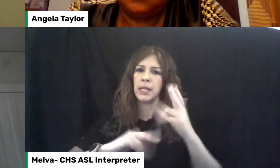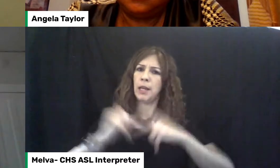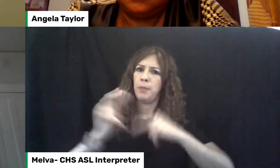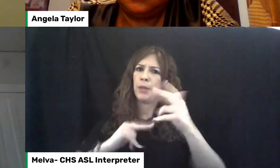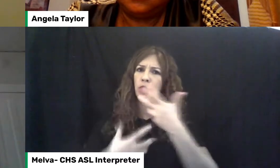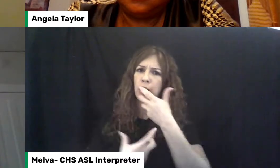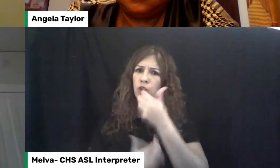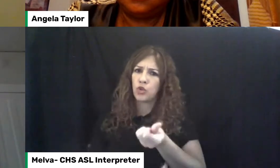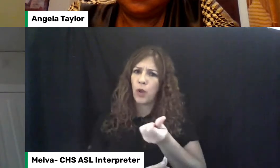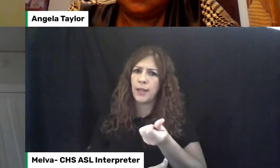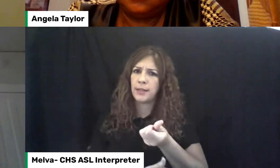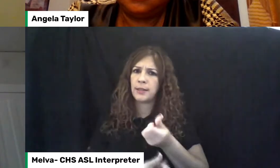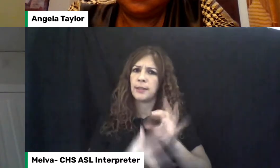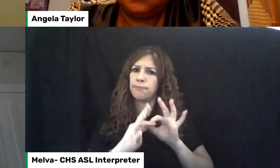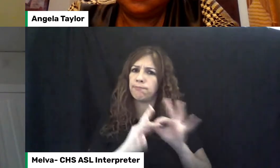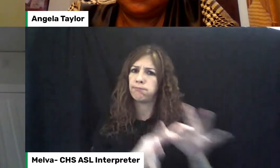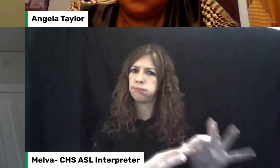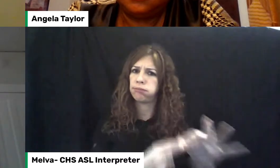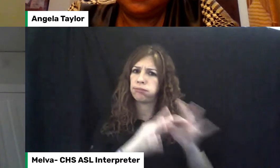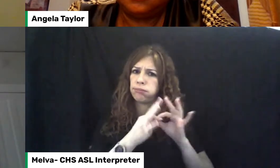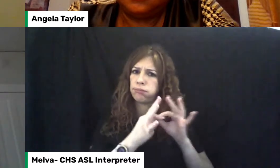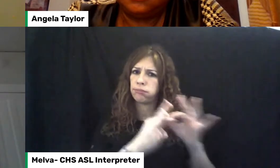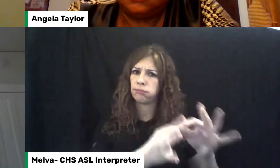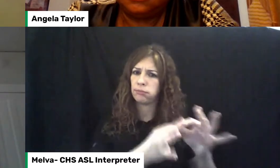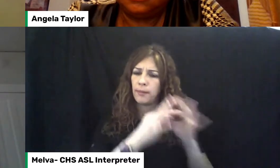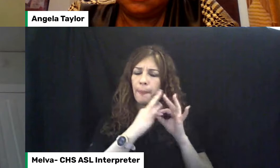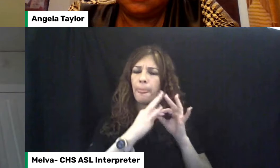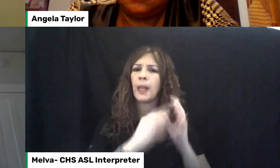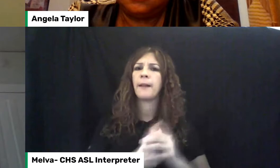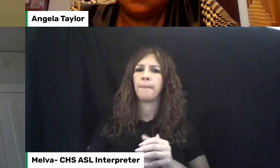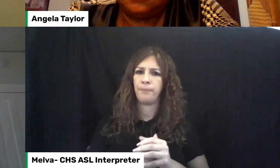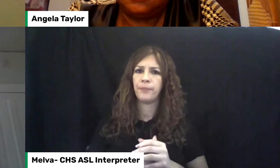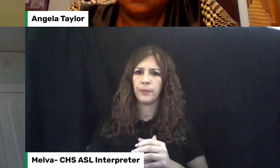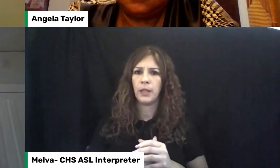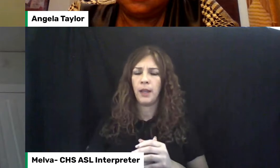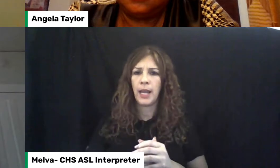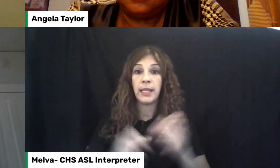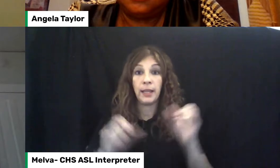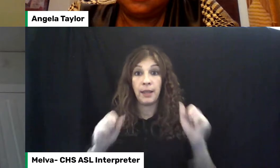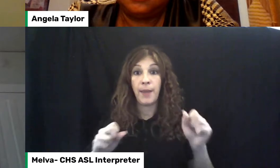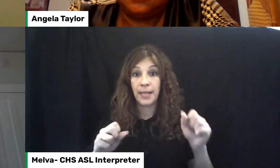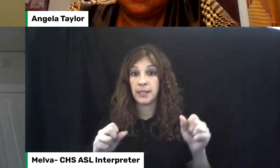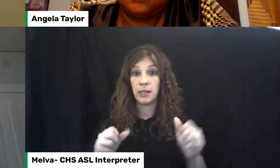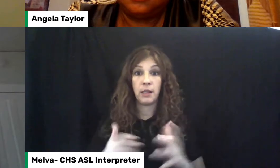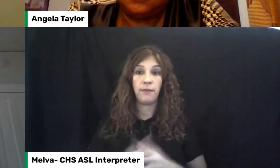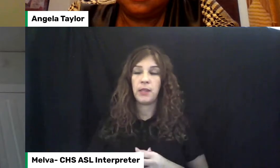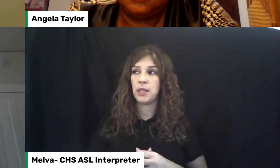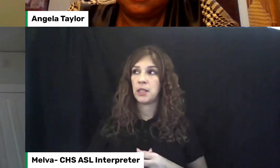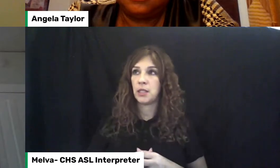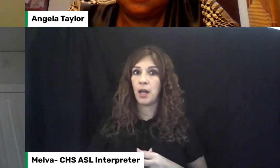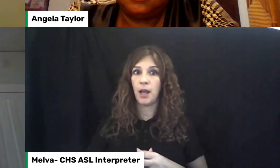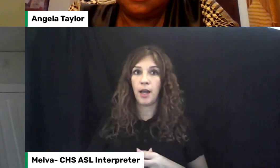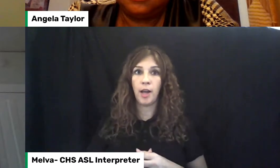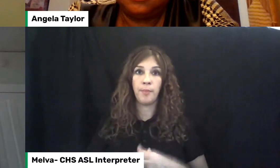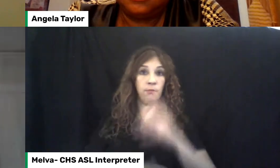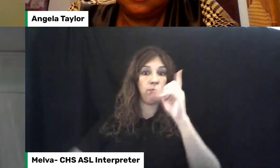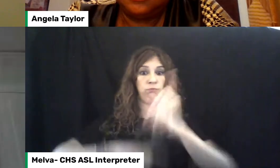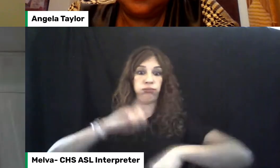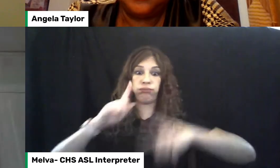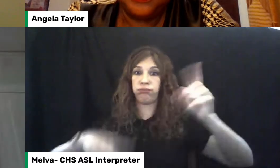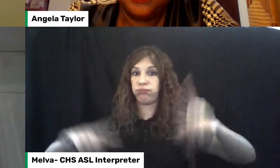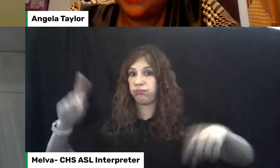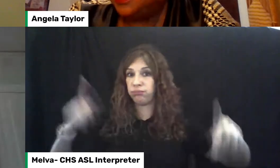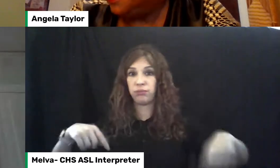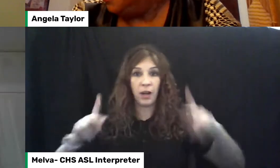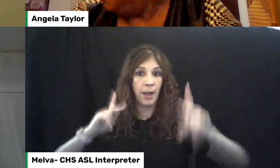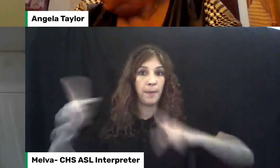around the capacity of this wild group of people ranging from all over the